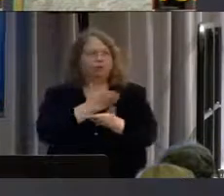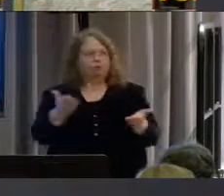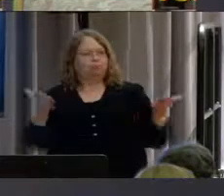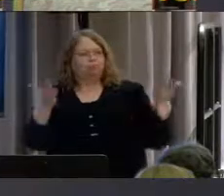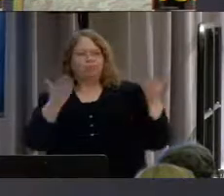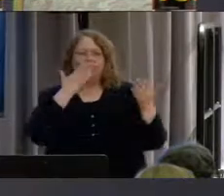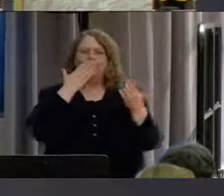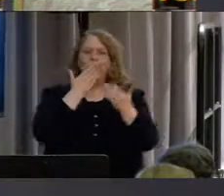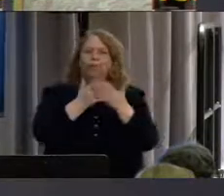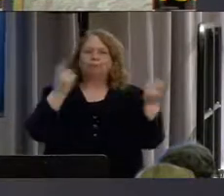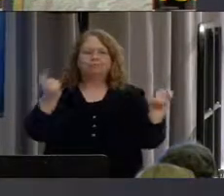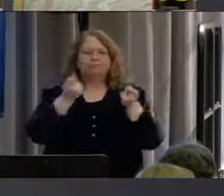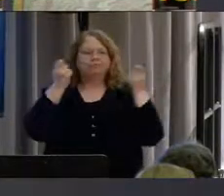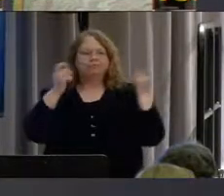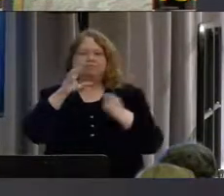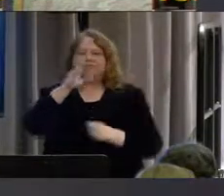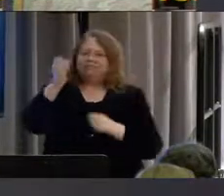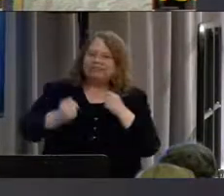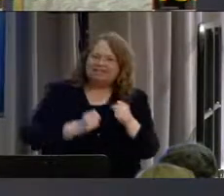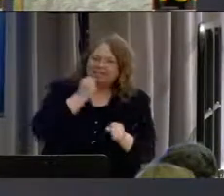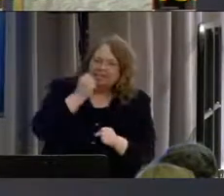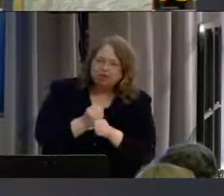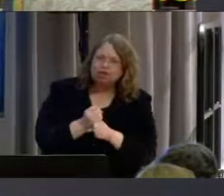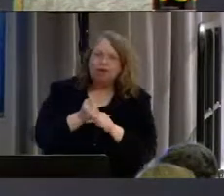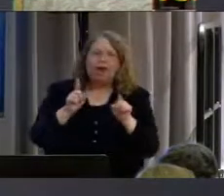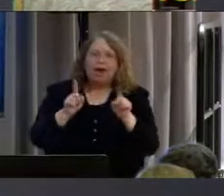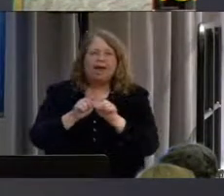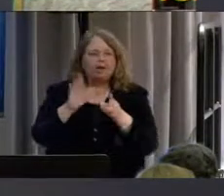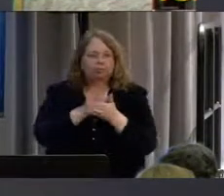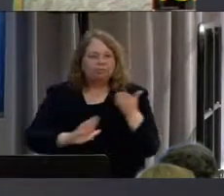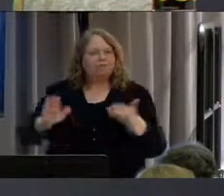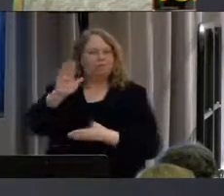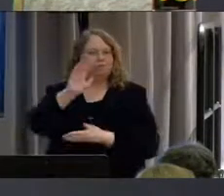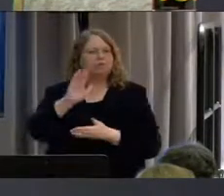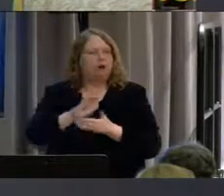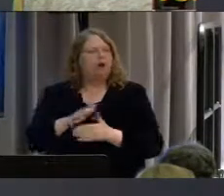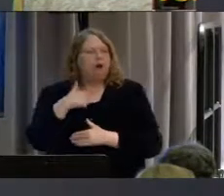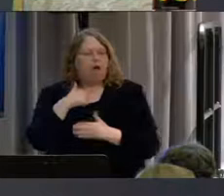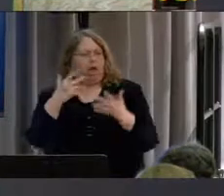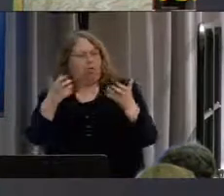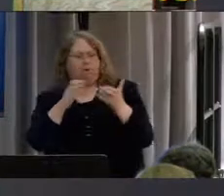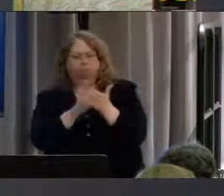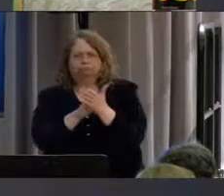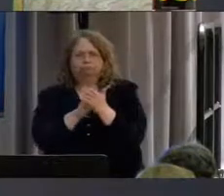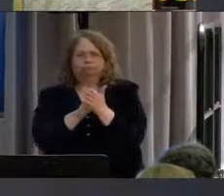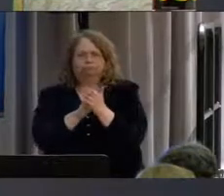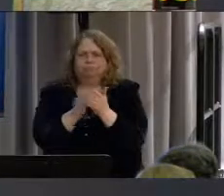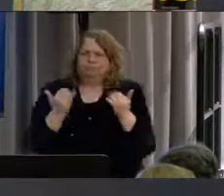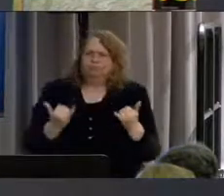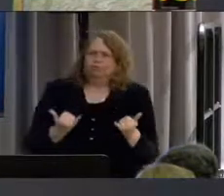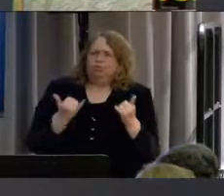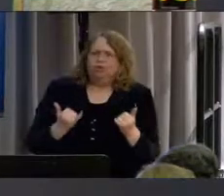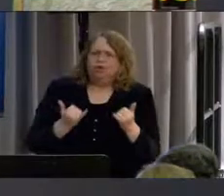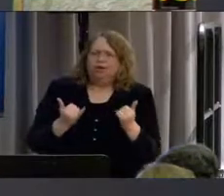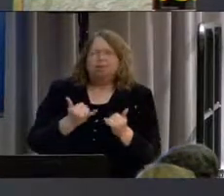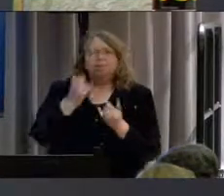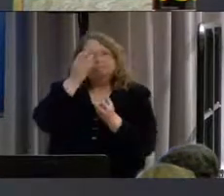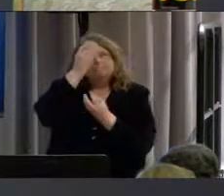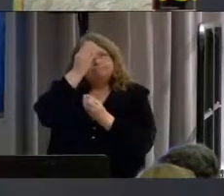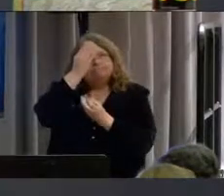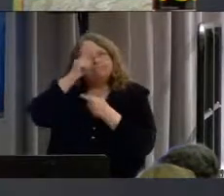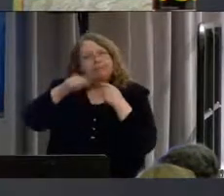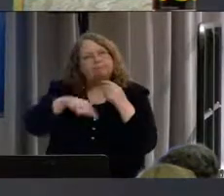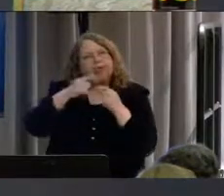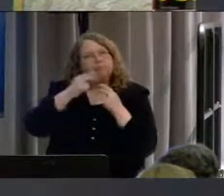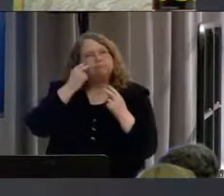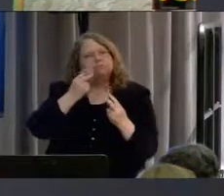your 50th anniversary as a university. And I want to applaud you for this day of thinking about